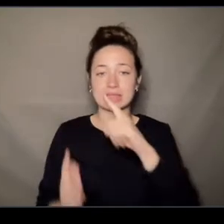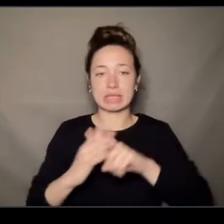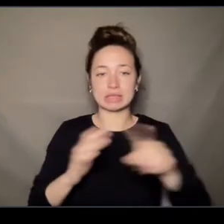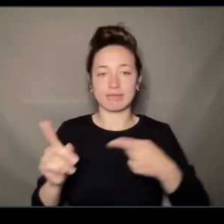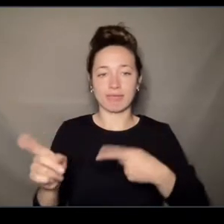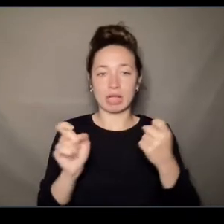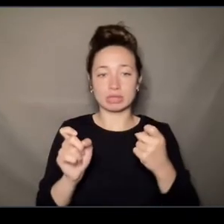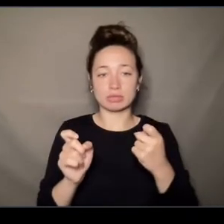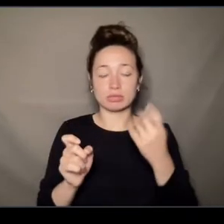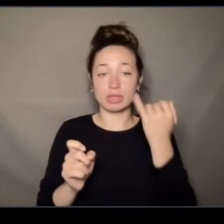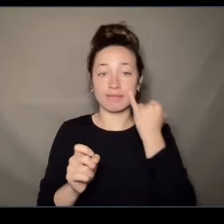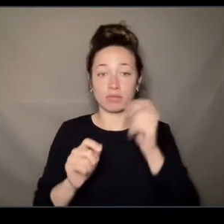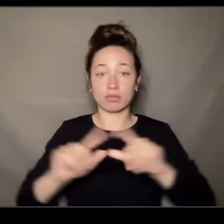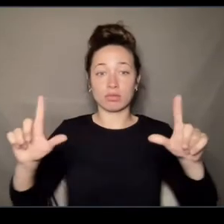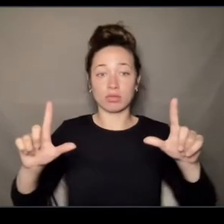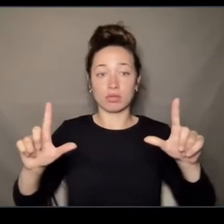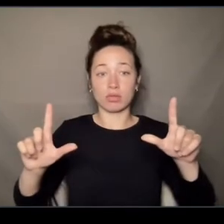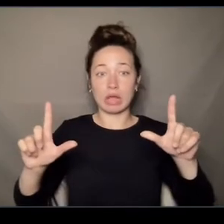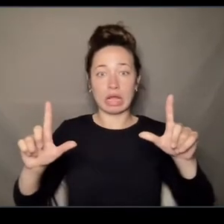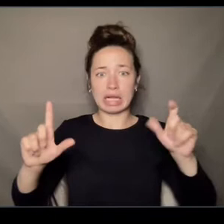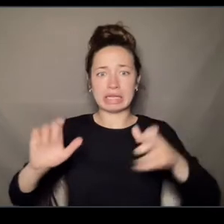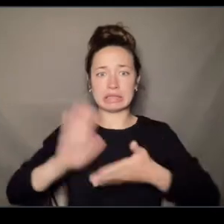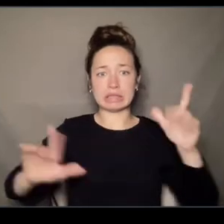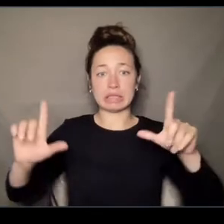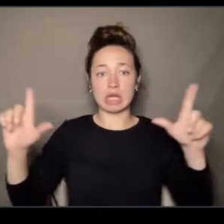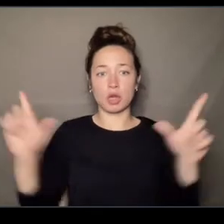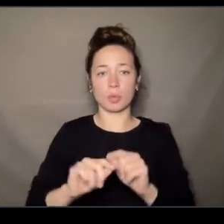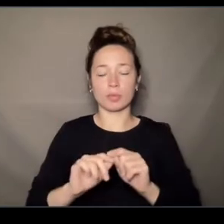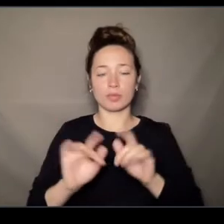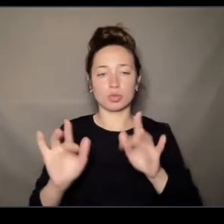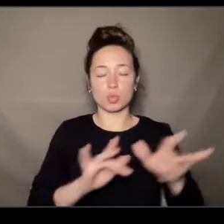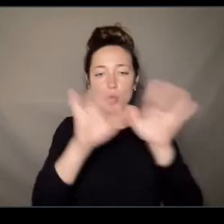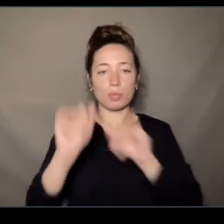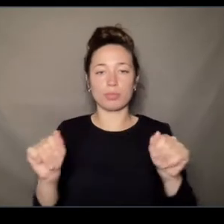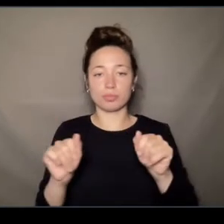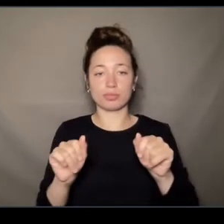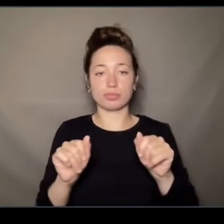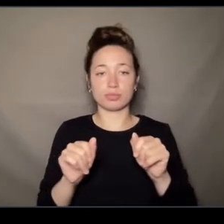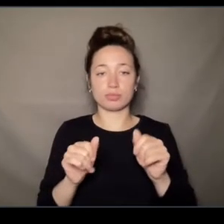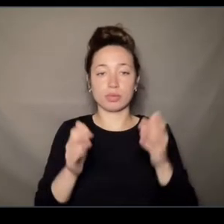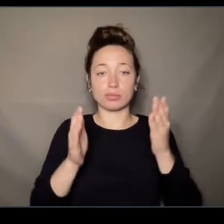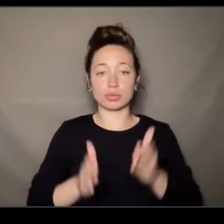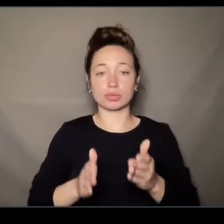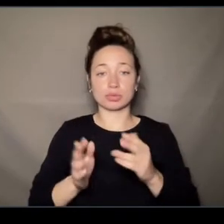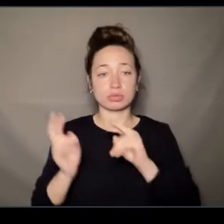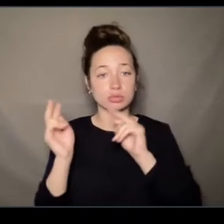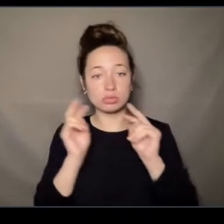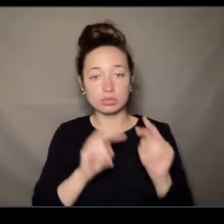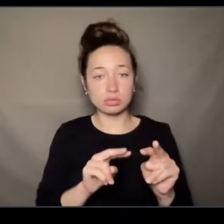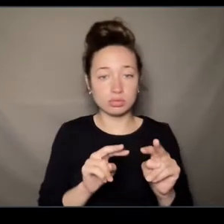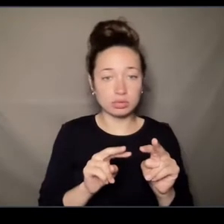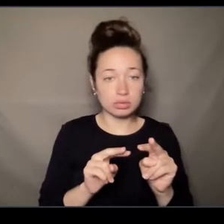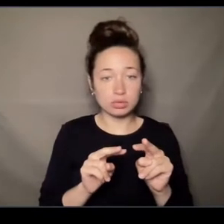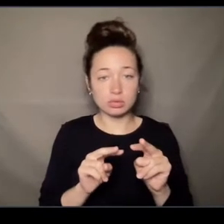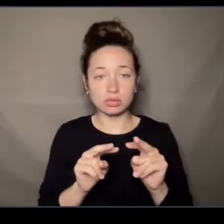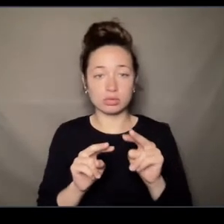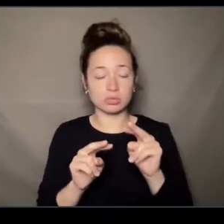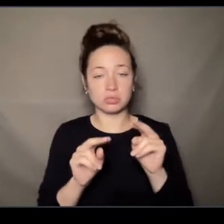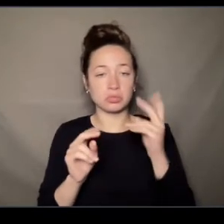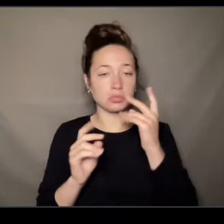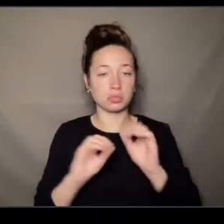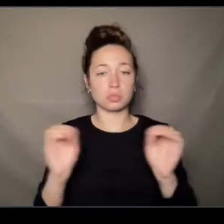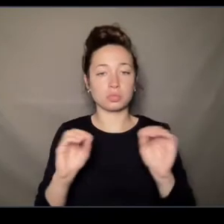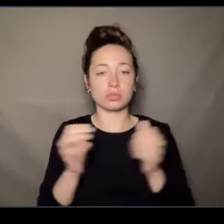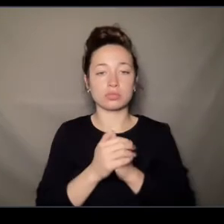exit immediately. So if you have this on your screen and you need to go, you can. And then it's wiped out, so the person coming on doesn't